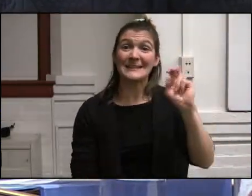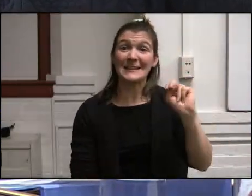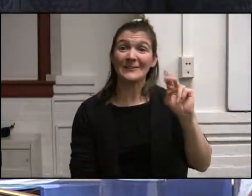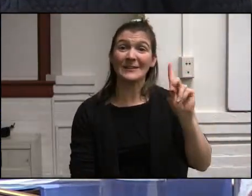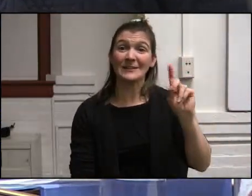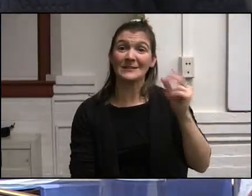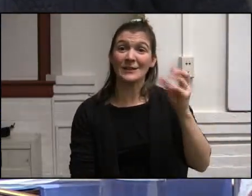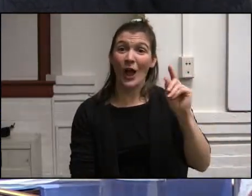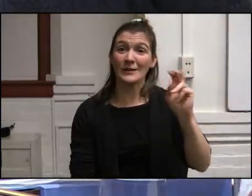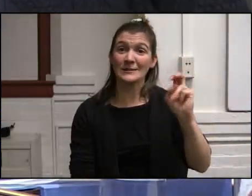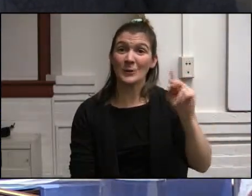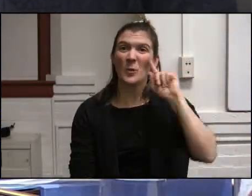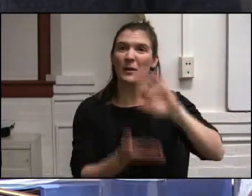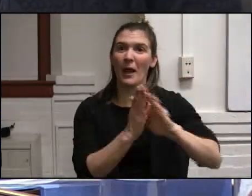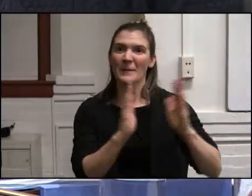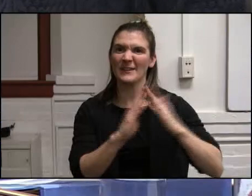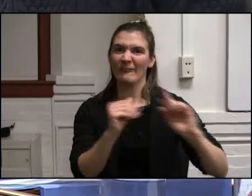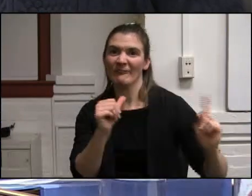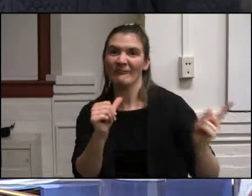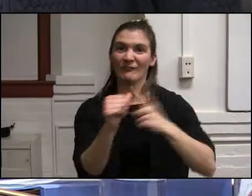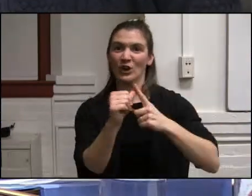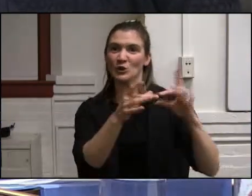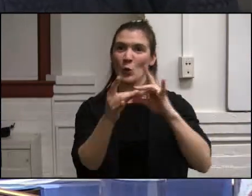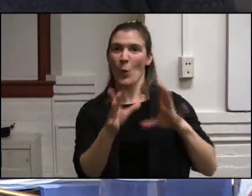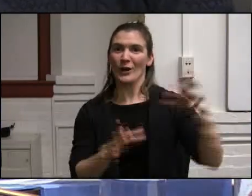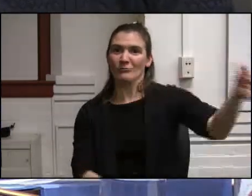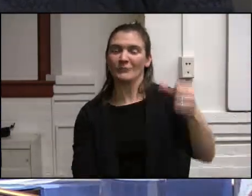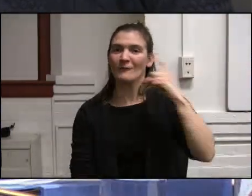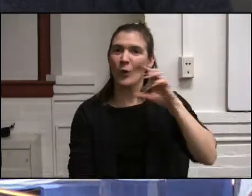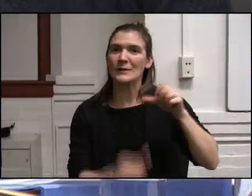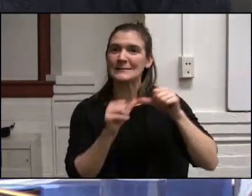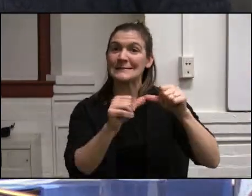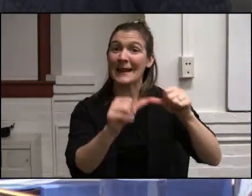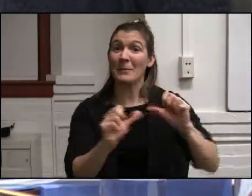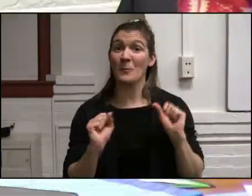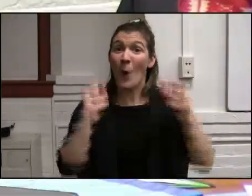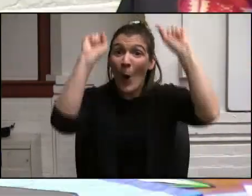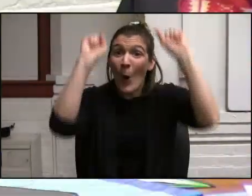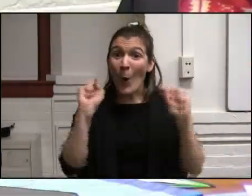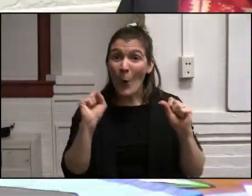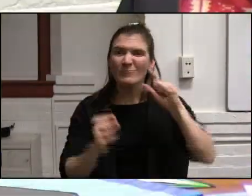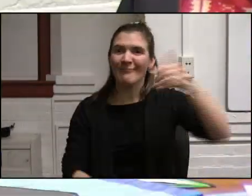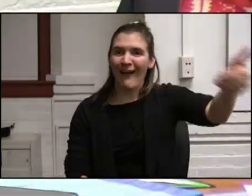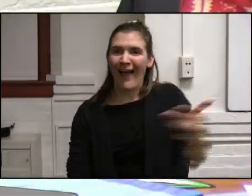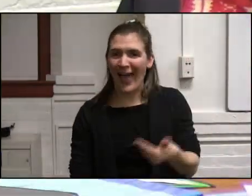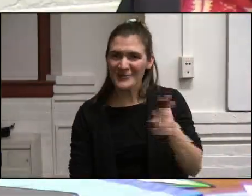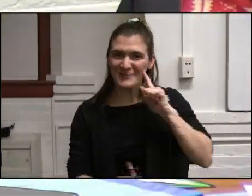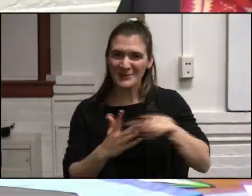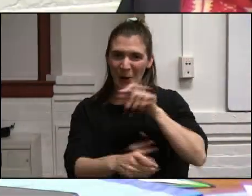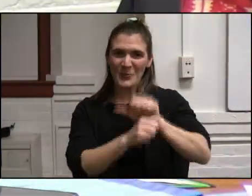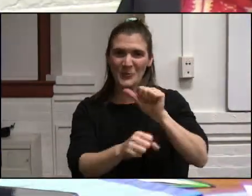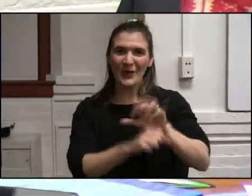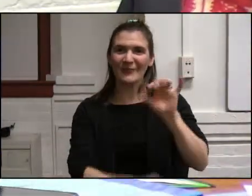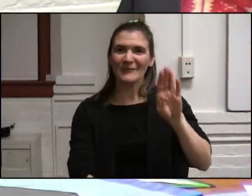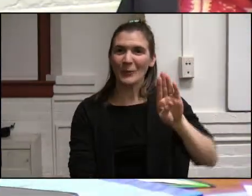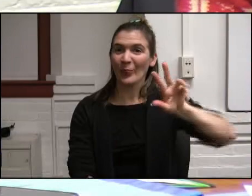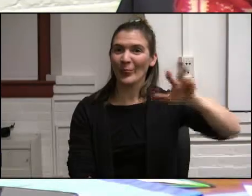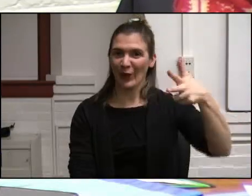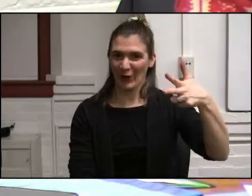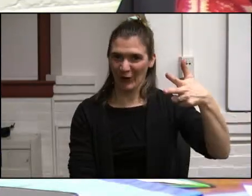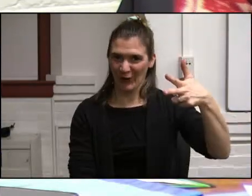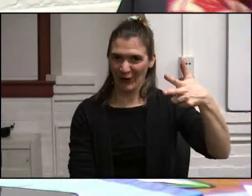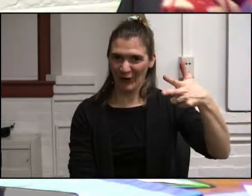Dotson will be the town's first sustainability coordinator. He'll be beginning work on our team on February